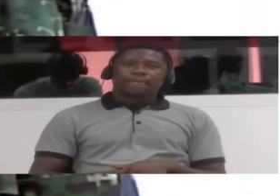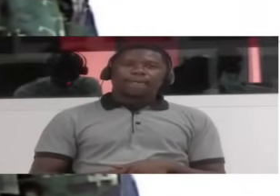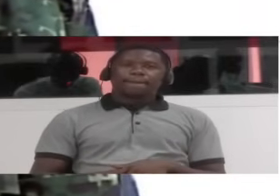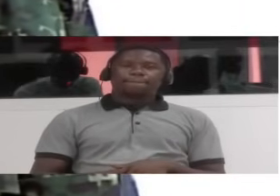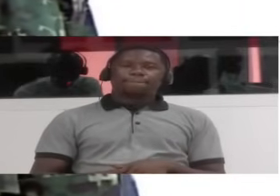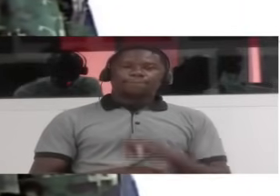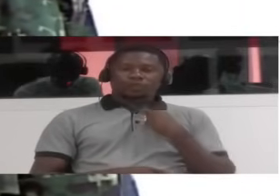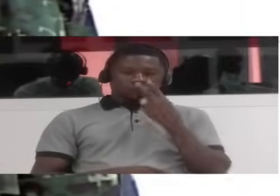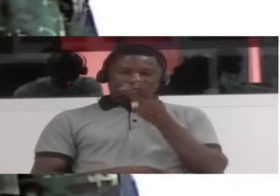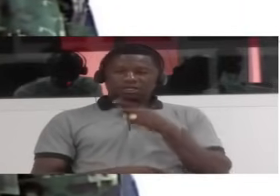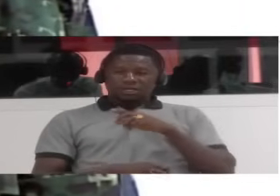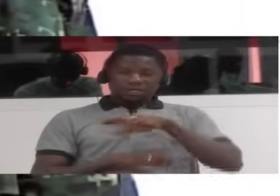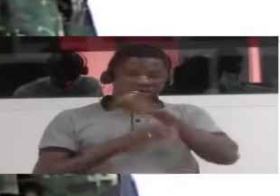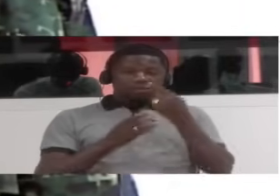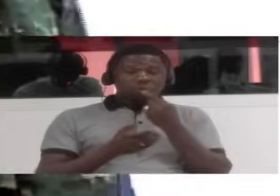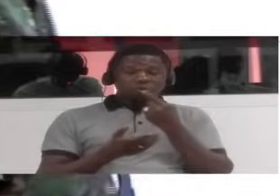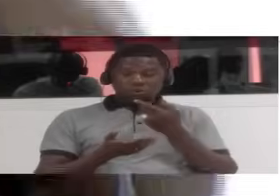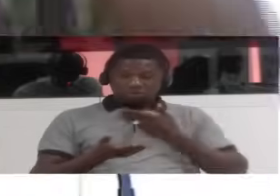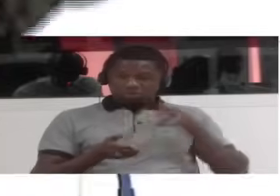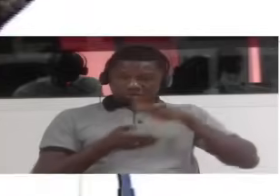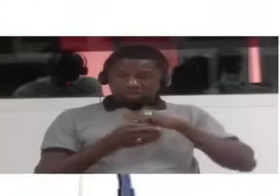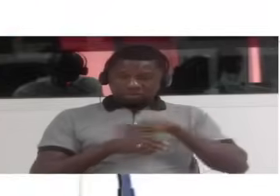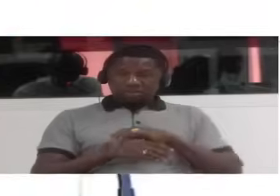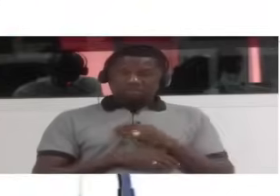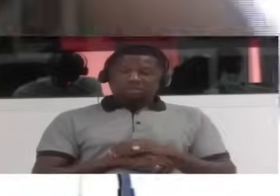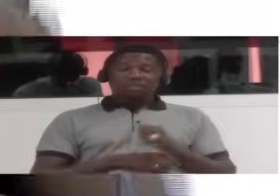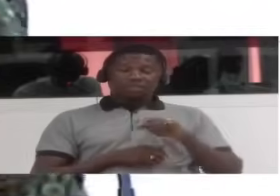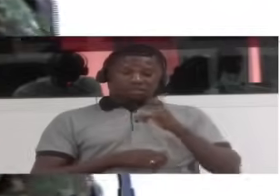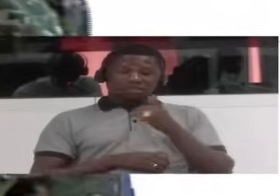Did you see any blood on him? Blood, yes, at the back.